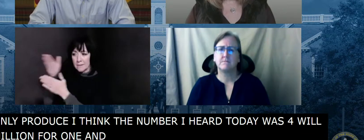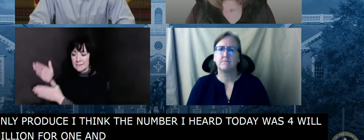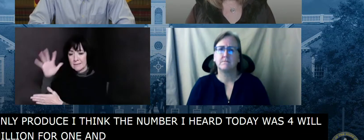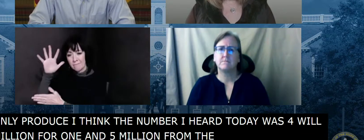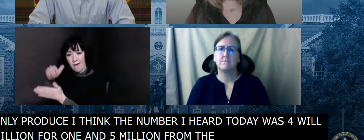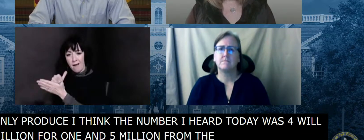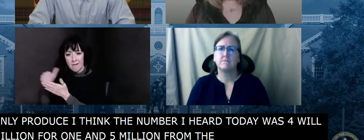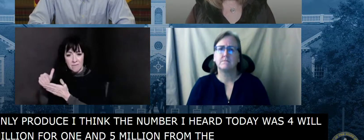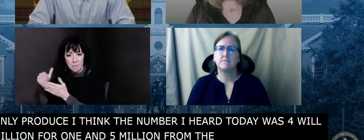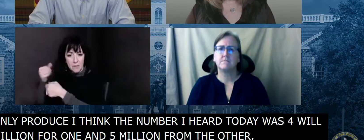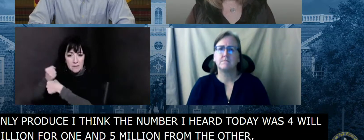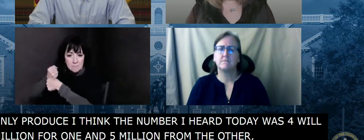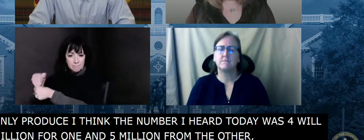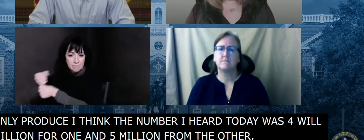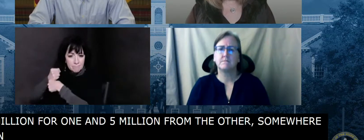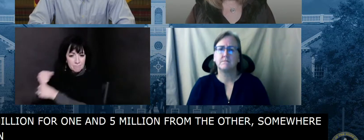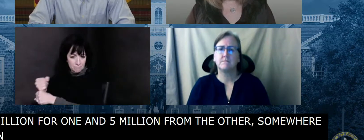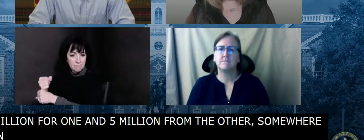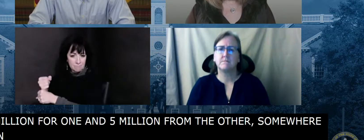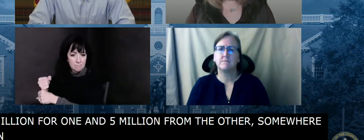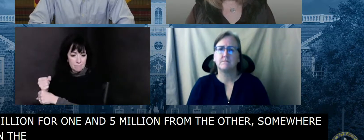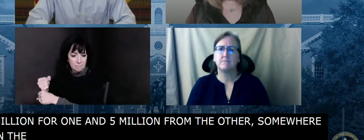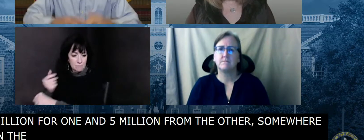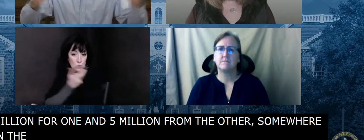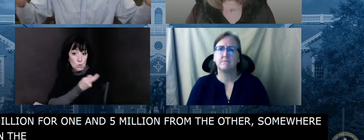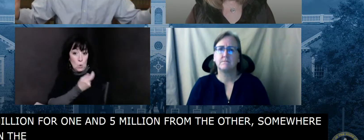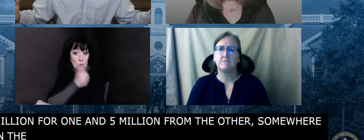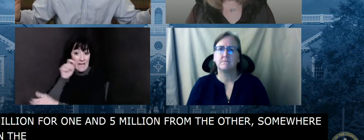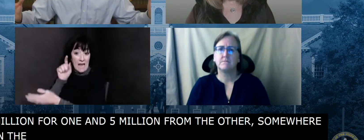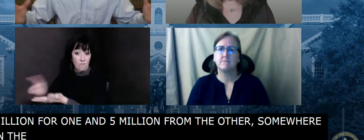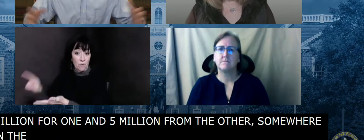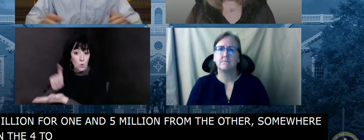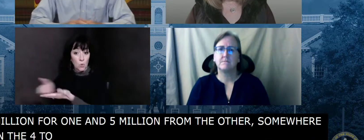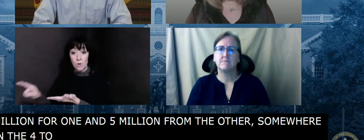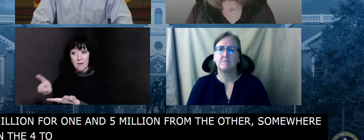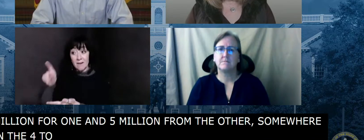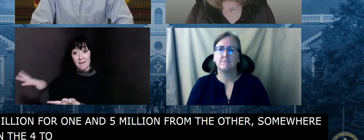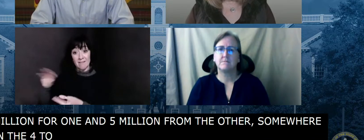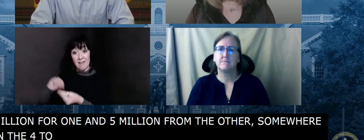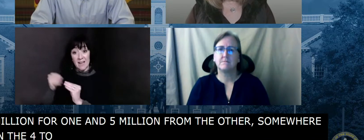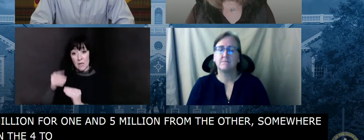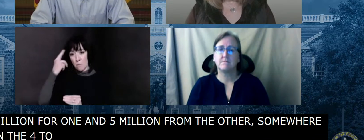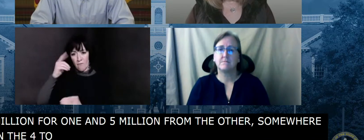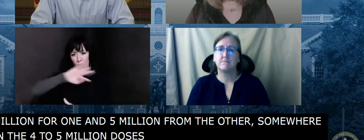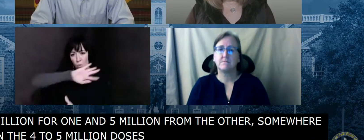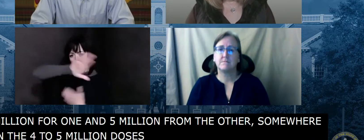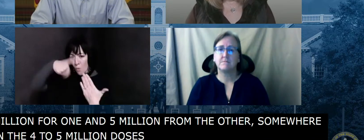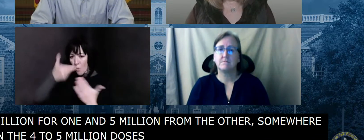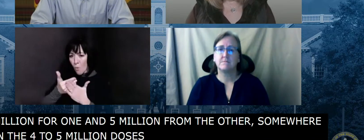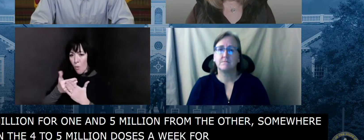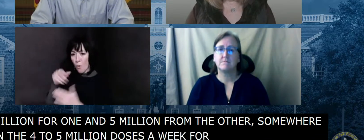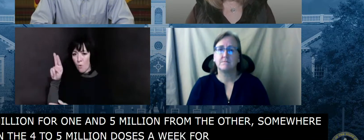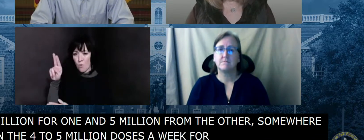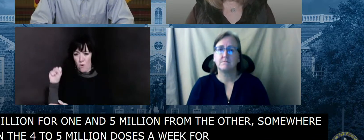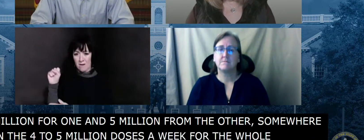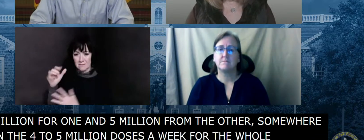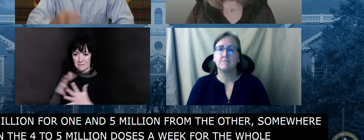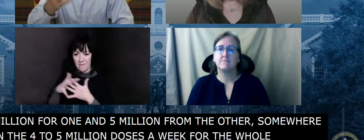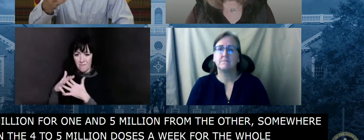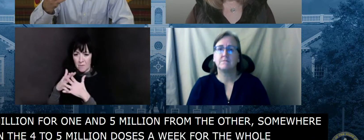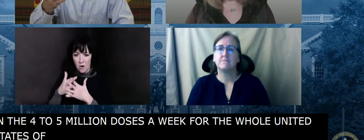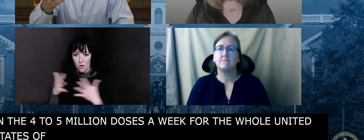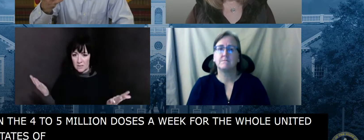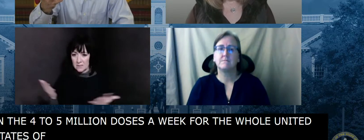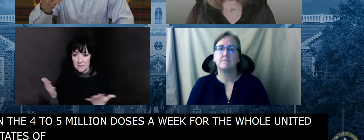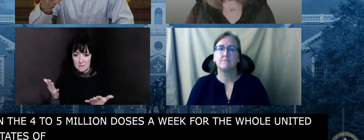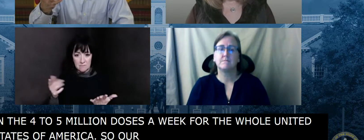million doses a week for the whole United States of America. And so our allotment is, you can see it